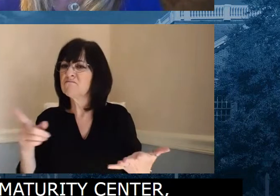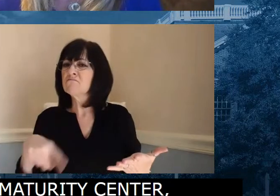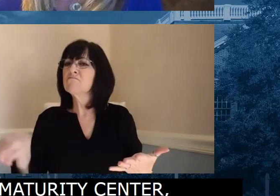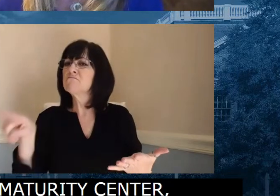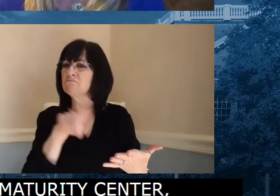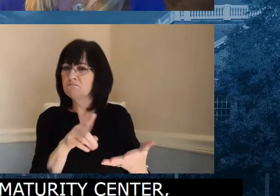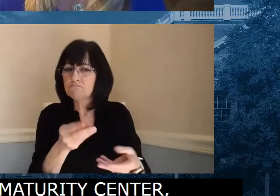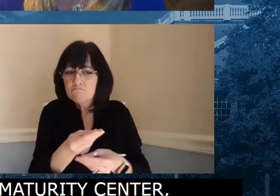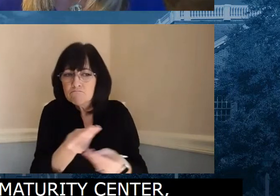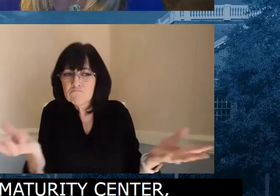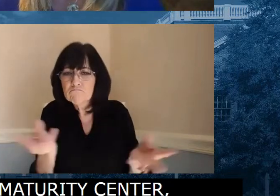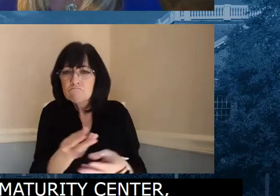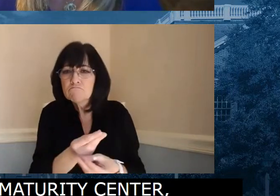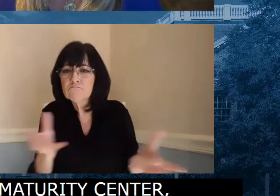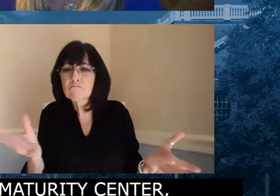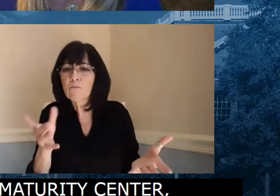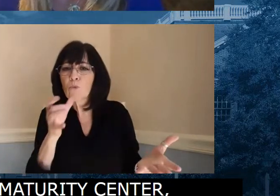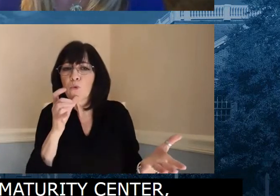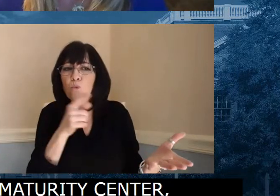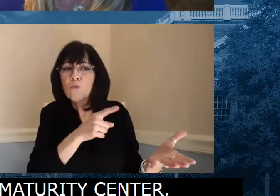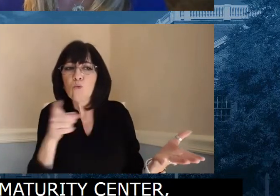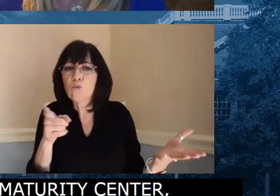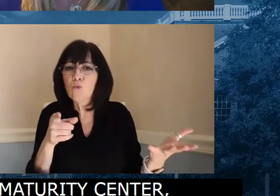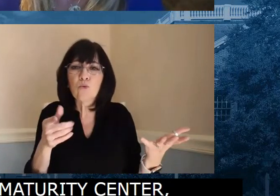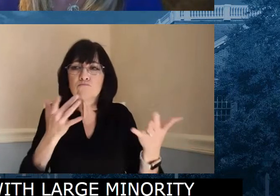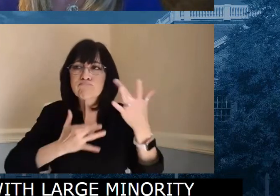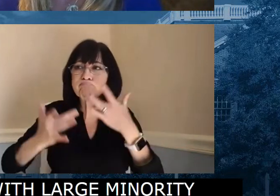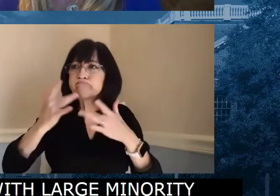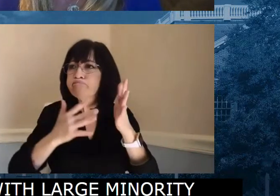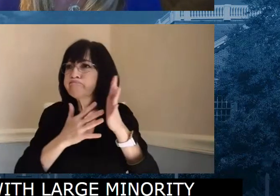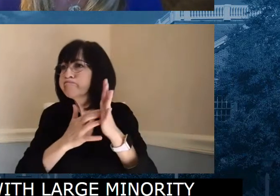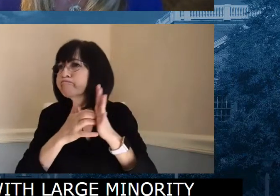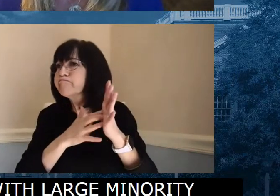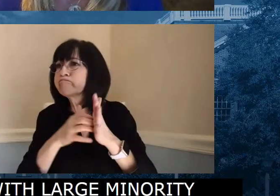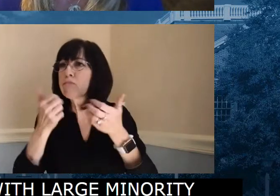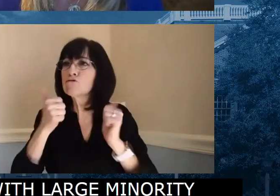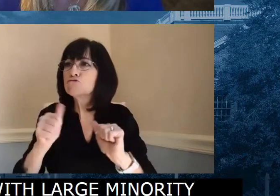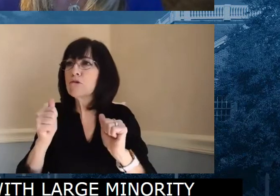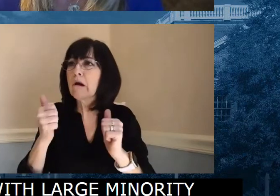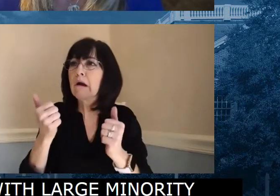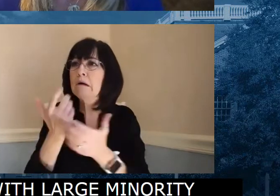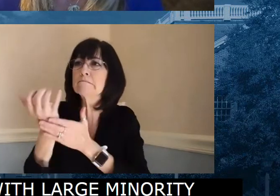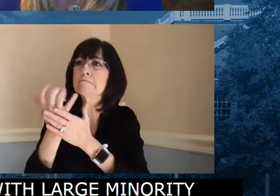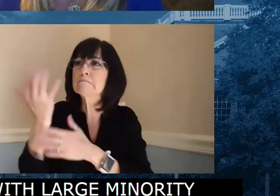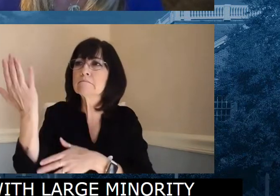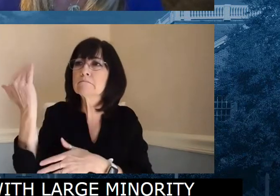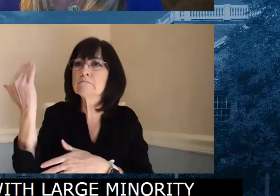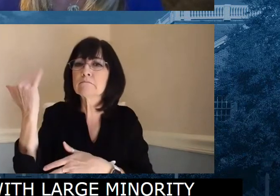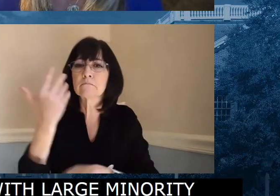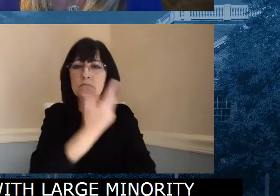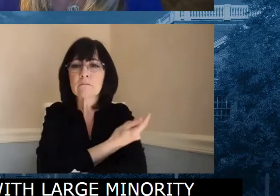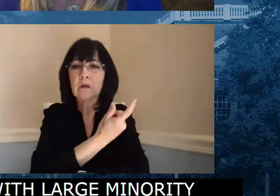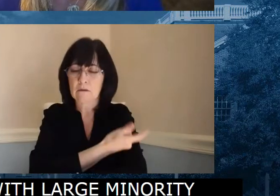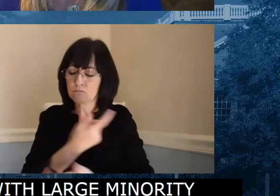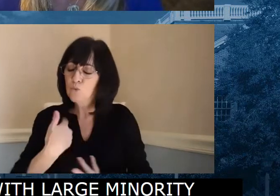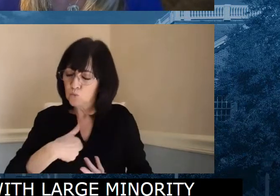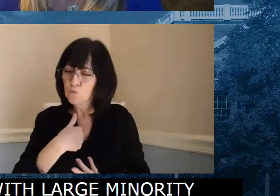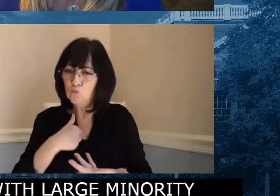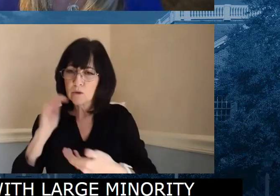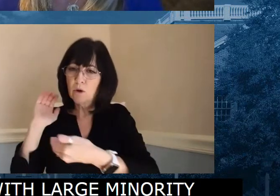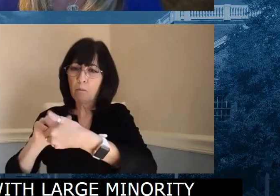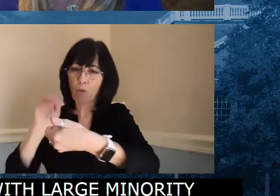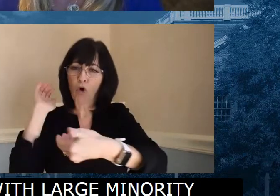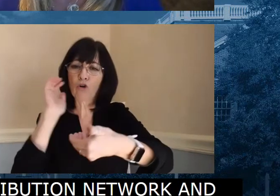network, administration of vaccine network in communities. We've partnered with churches and have had